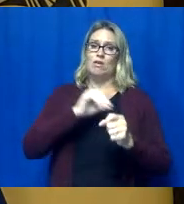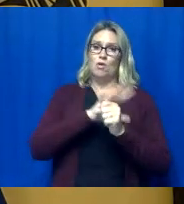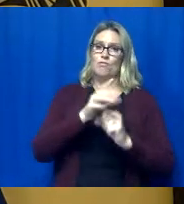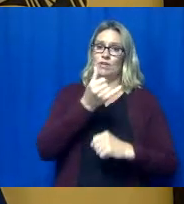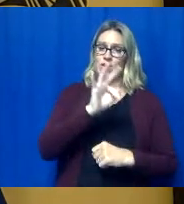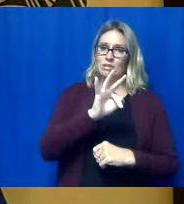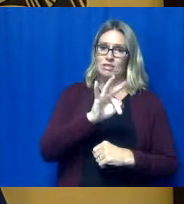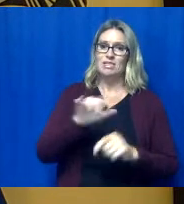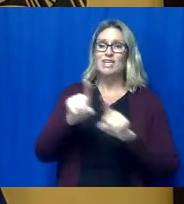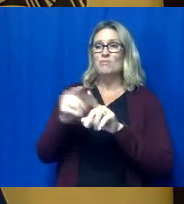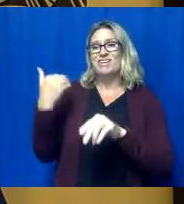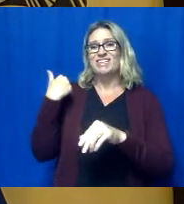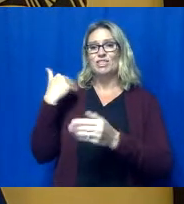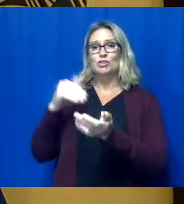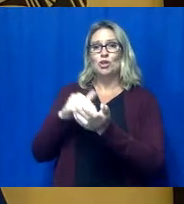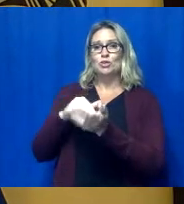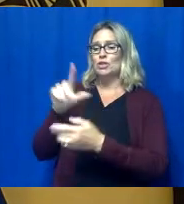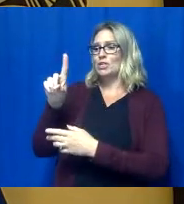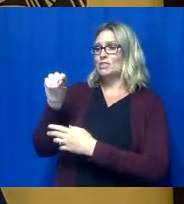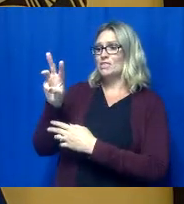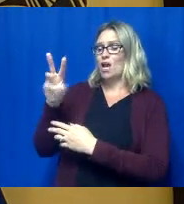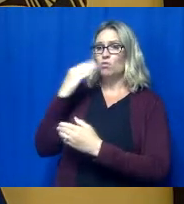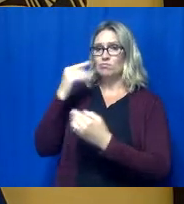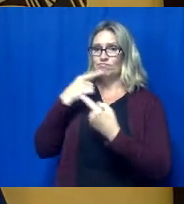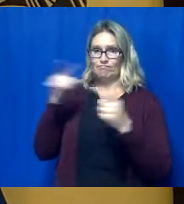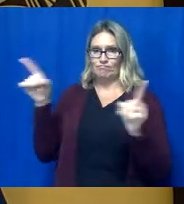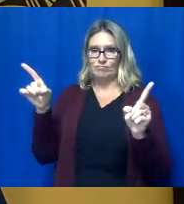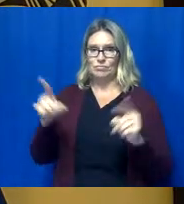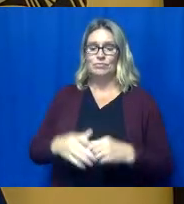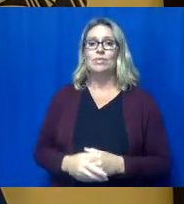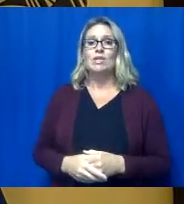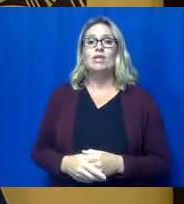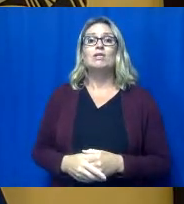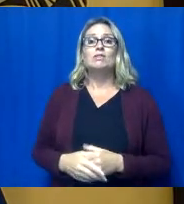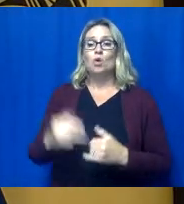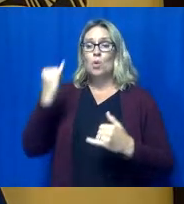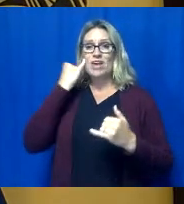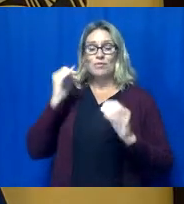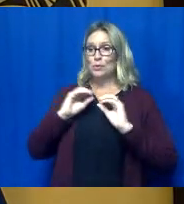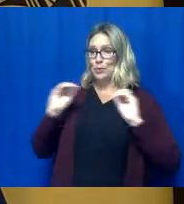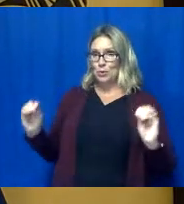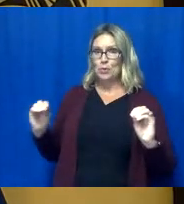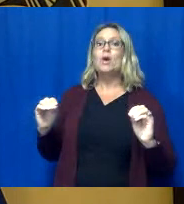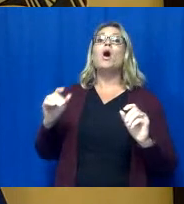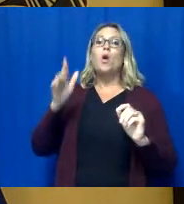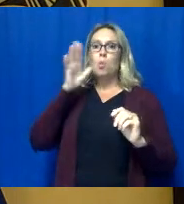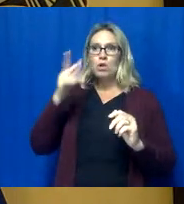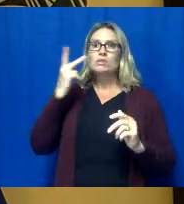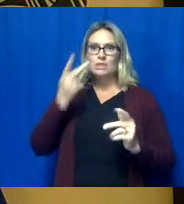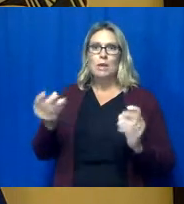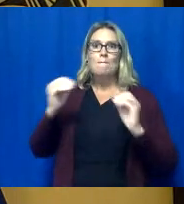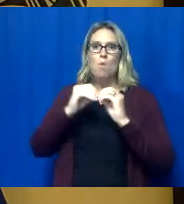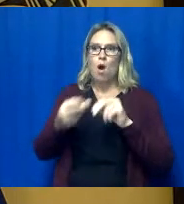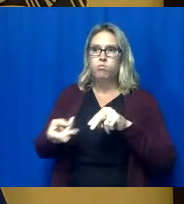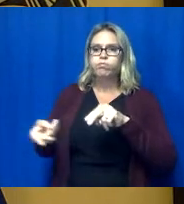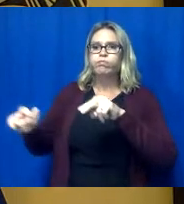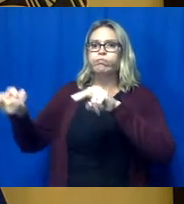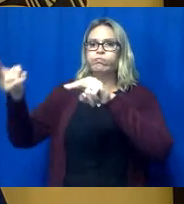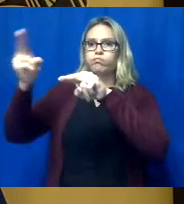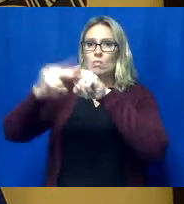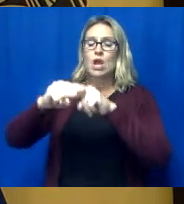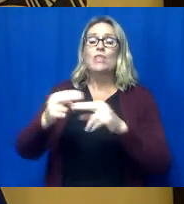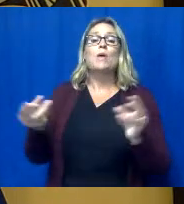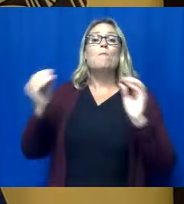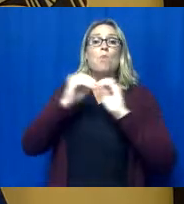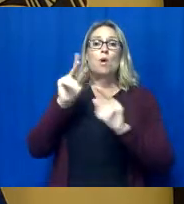further action, we will see an even greater number of cases in the coming weeks, and even more New Brunswickers requiring hospital